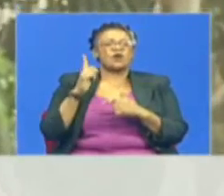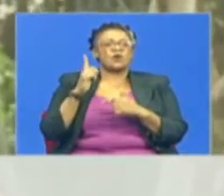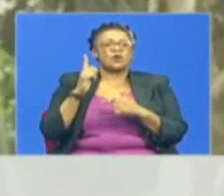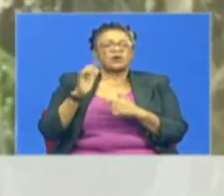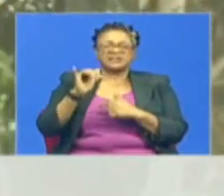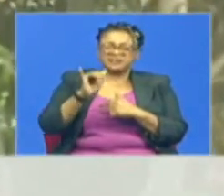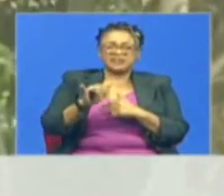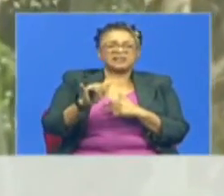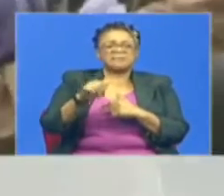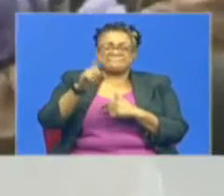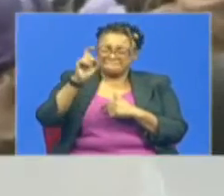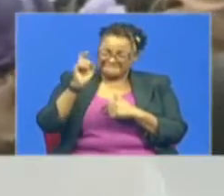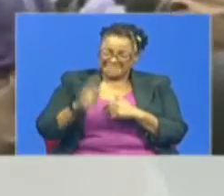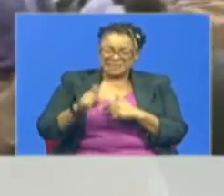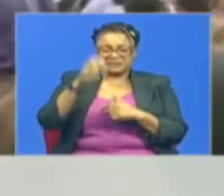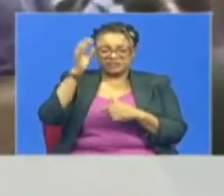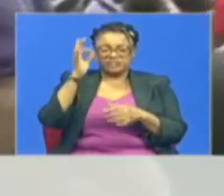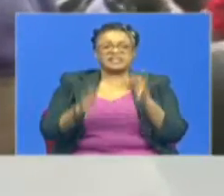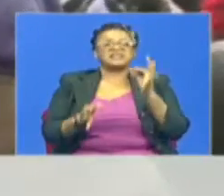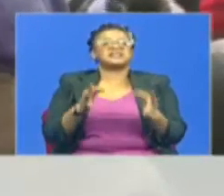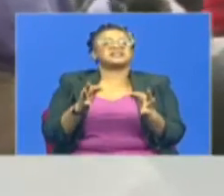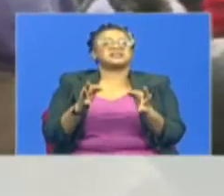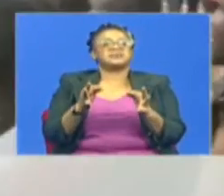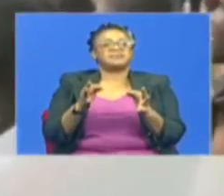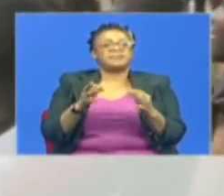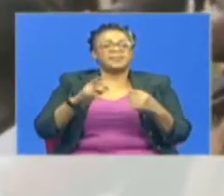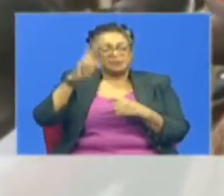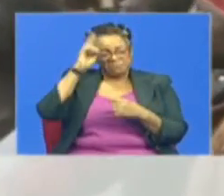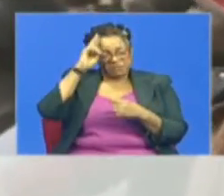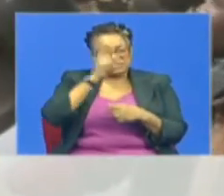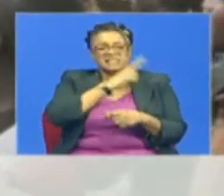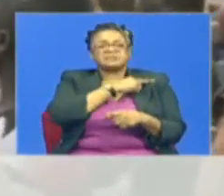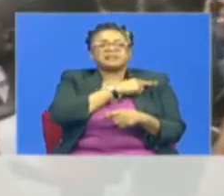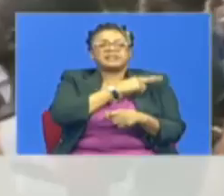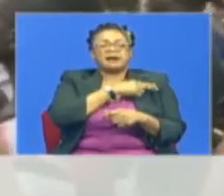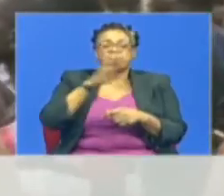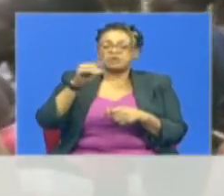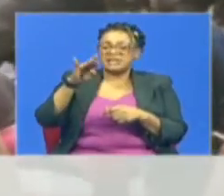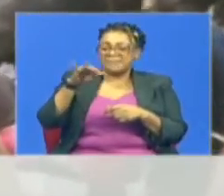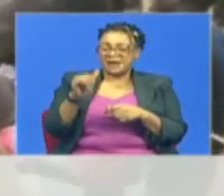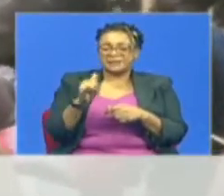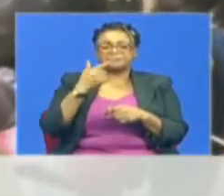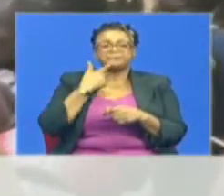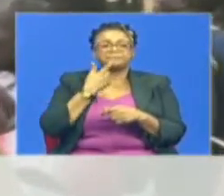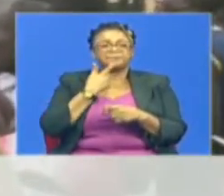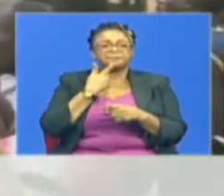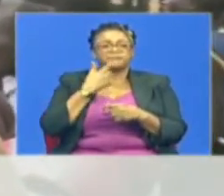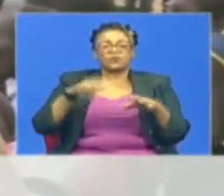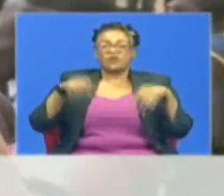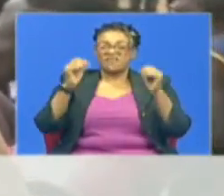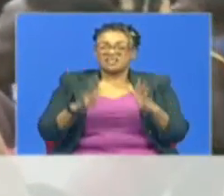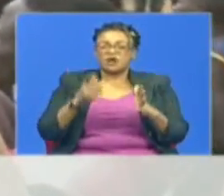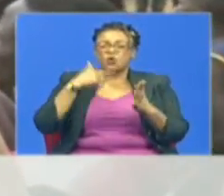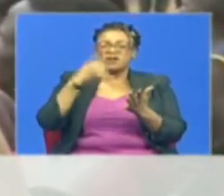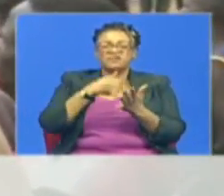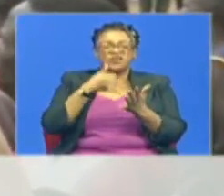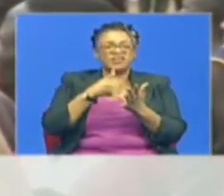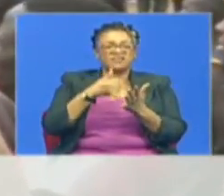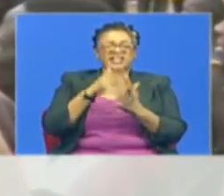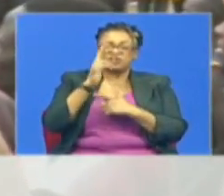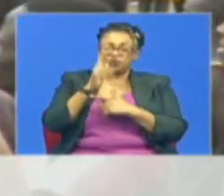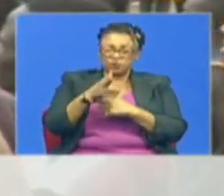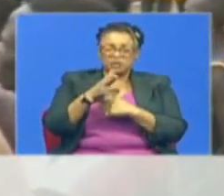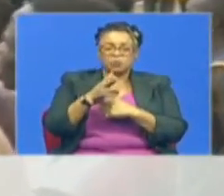lazima itafanywe. Police Inspector General Hilary Mutyambai says The officer involved in the shooting will be